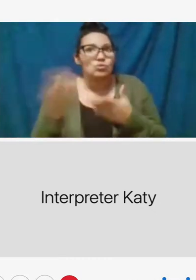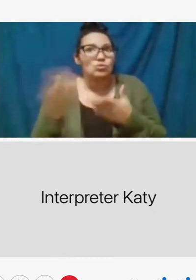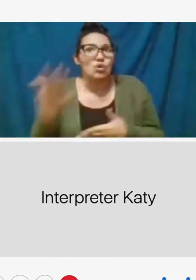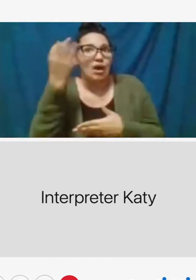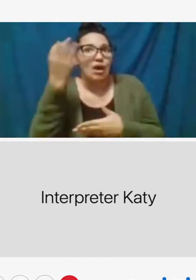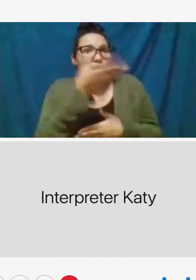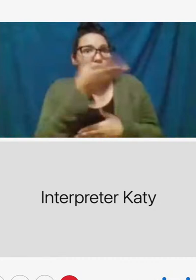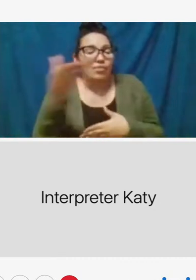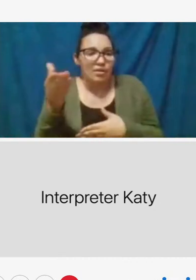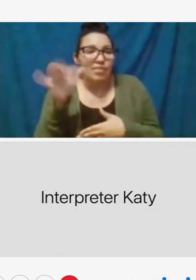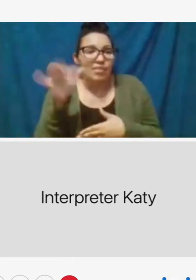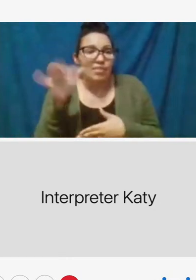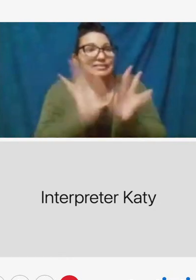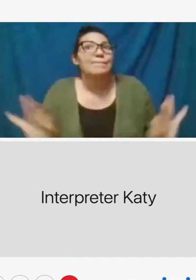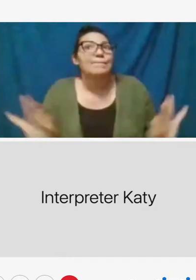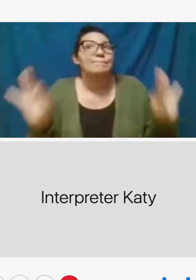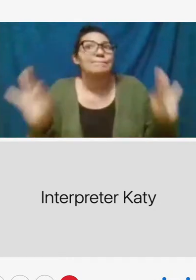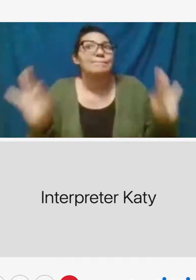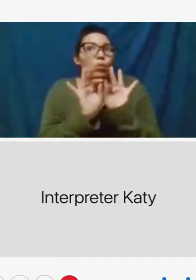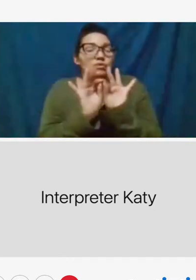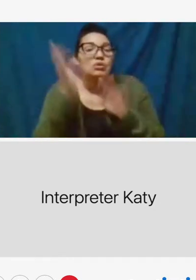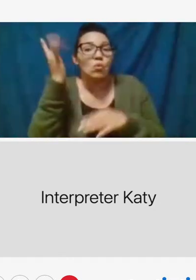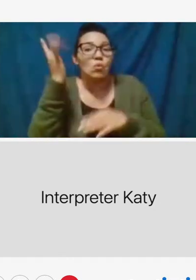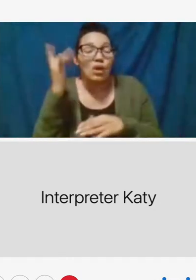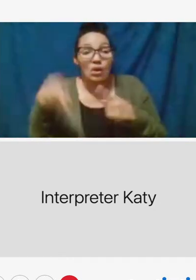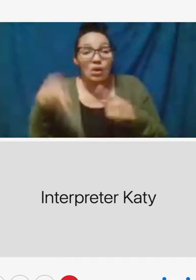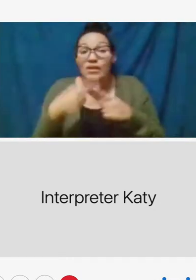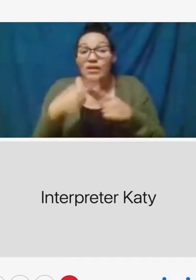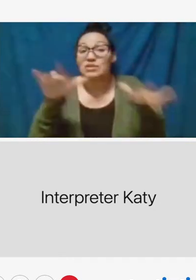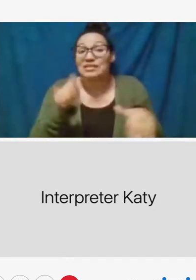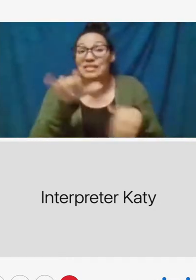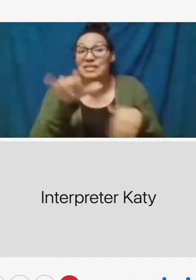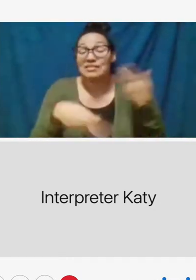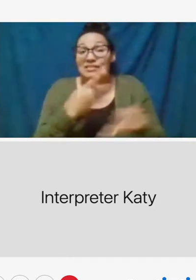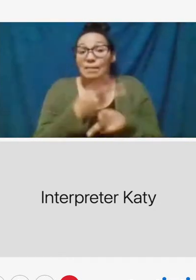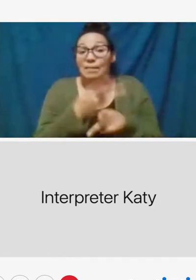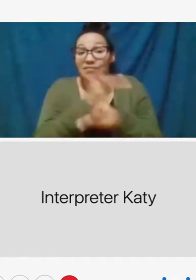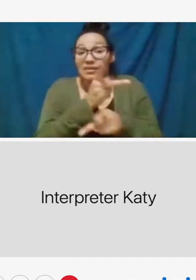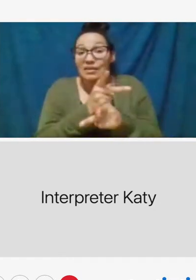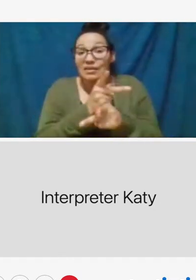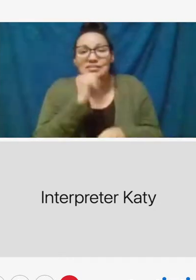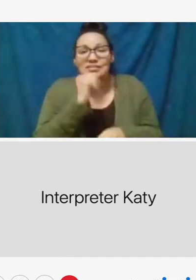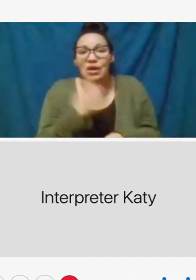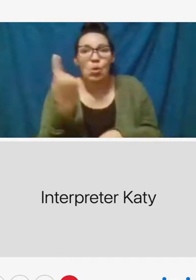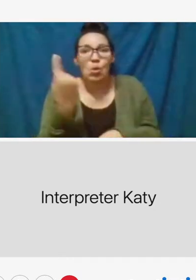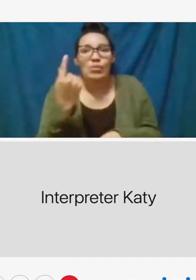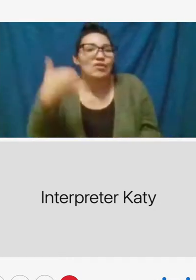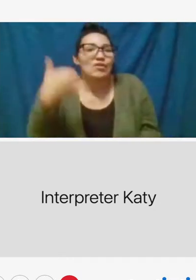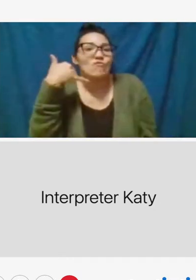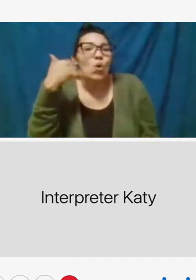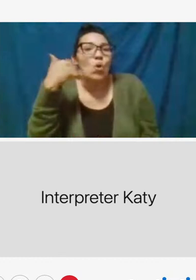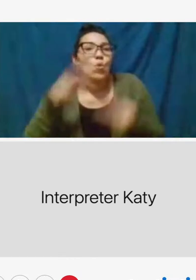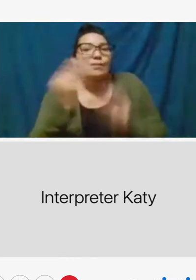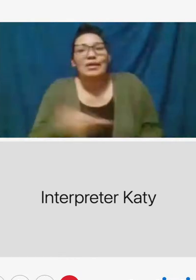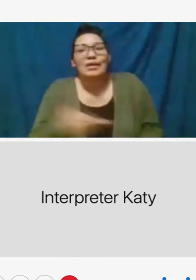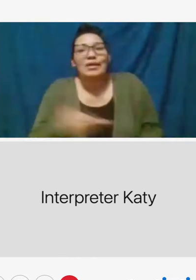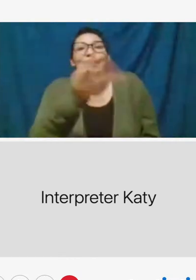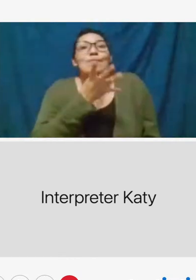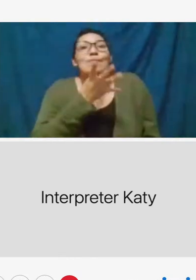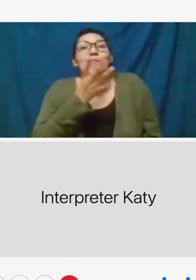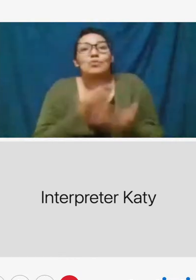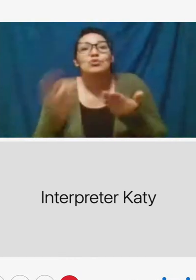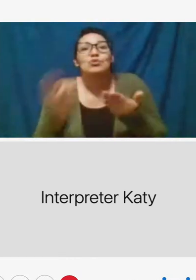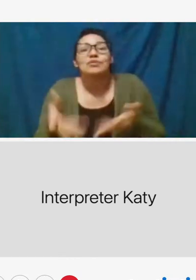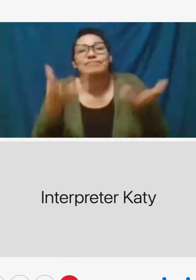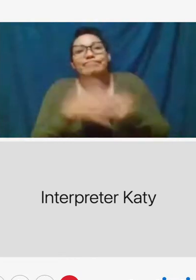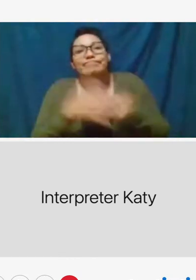important because when a child needs that level of care it's not just a matter of giving a phone number and saying here you go mom here's a resource it's the matter of